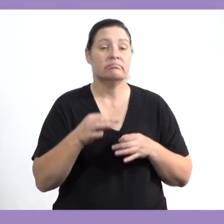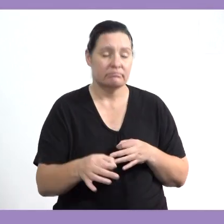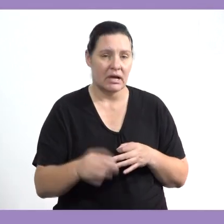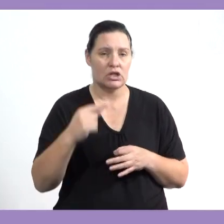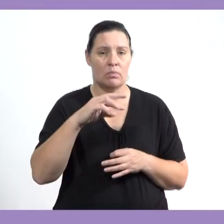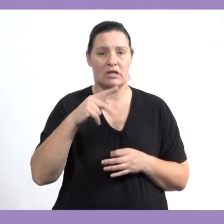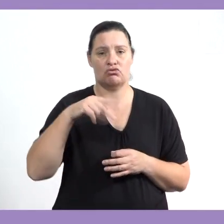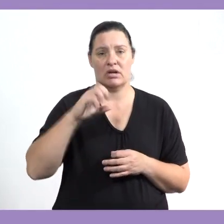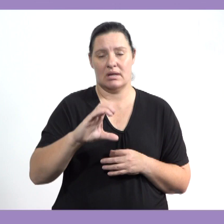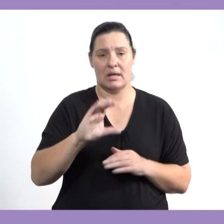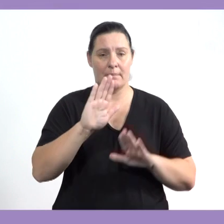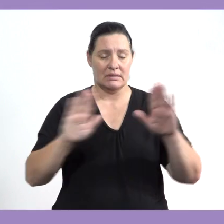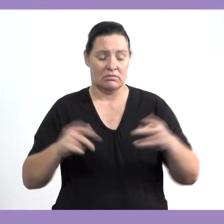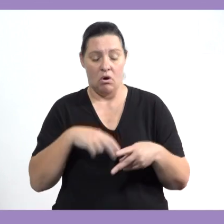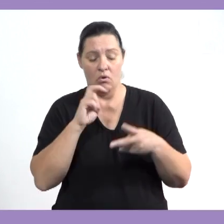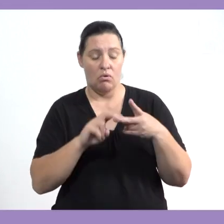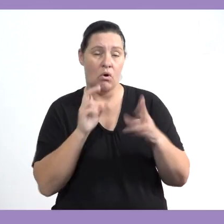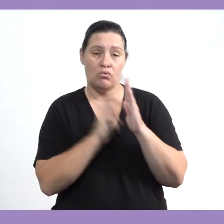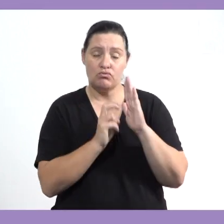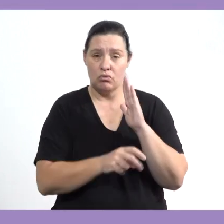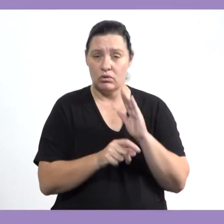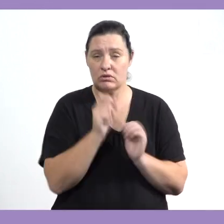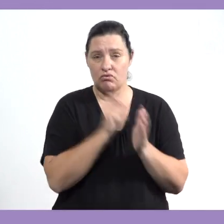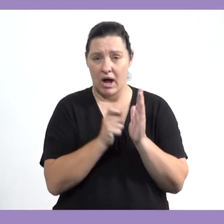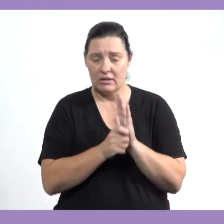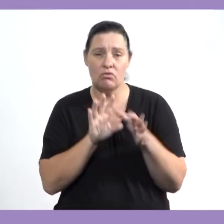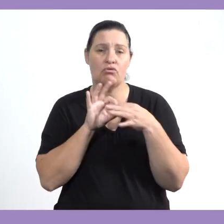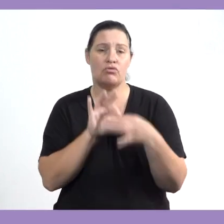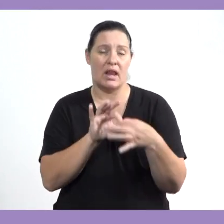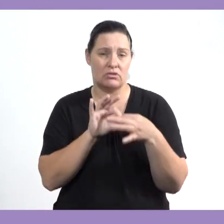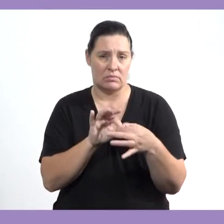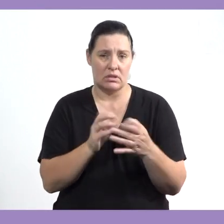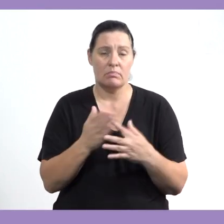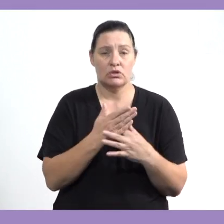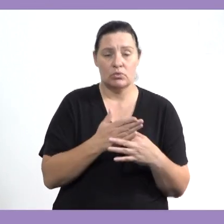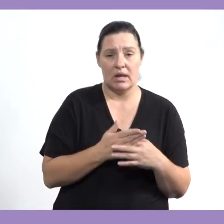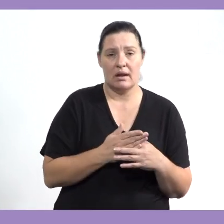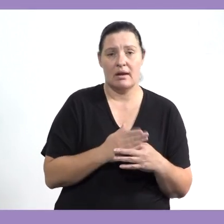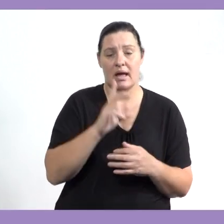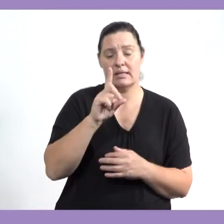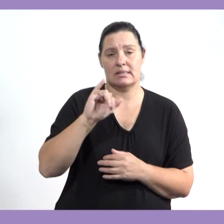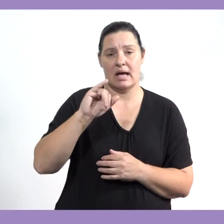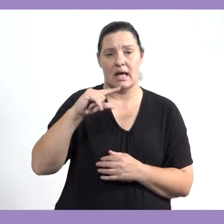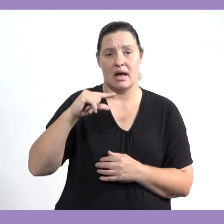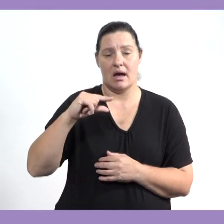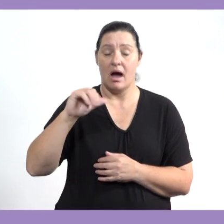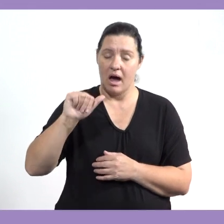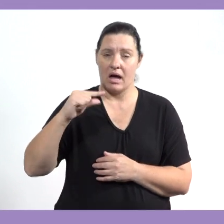extend geometric patterns, write rules in words to describe relationships between